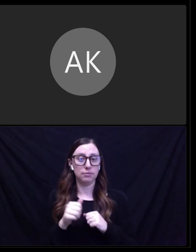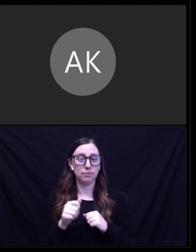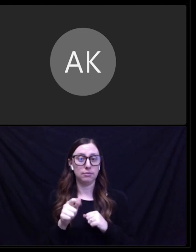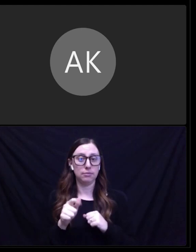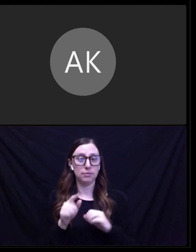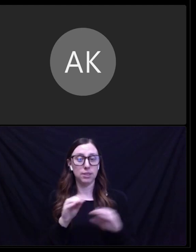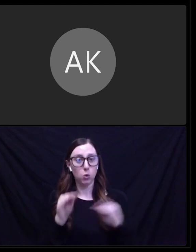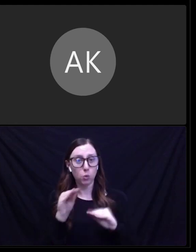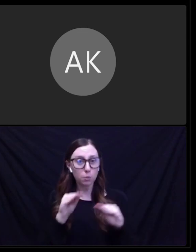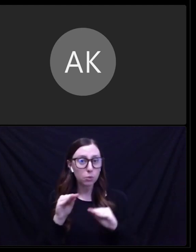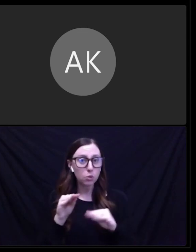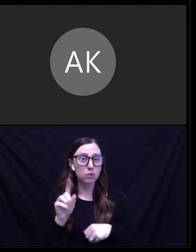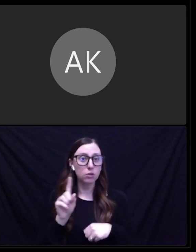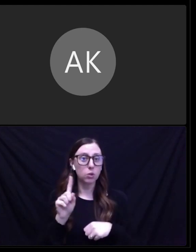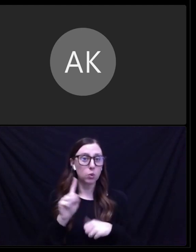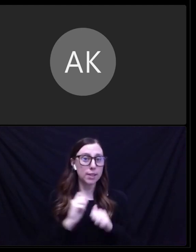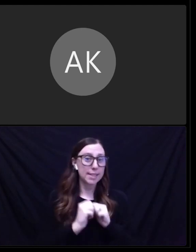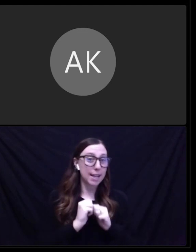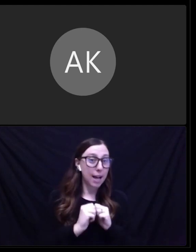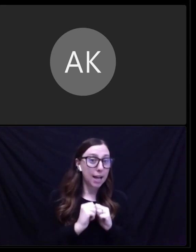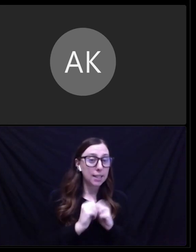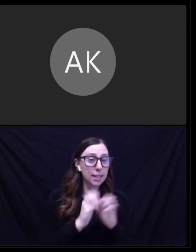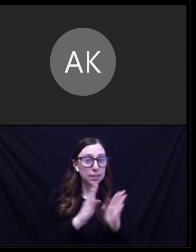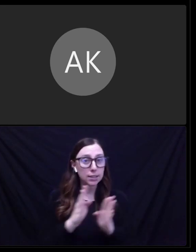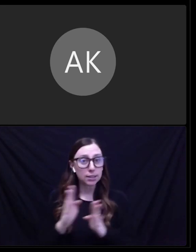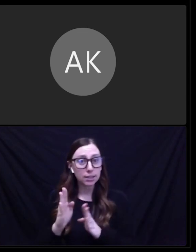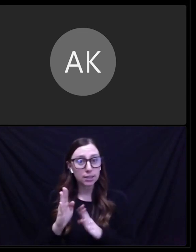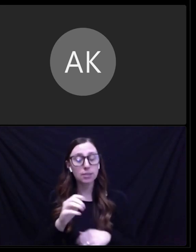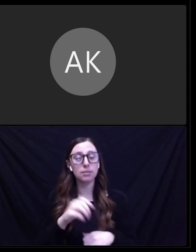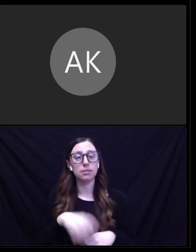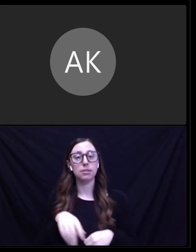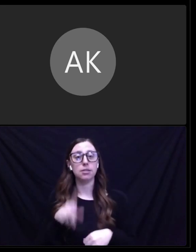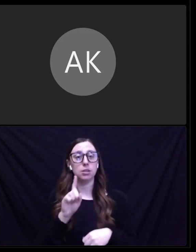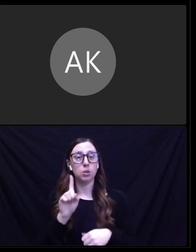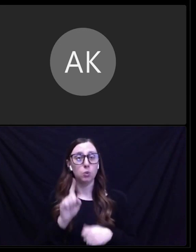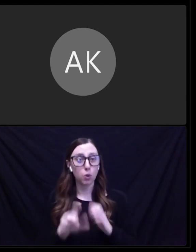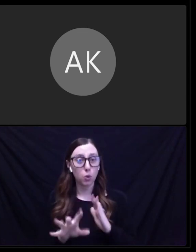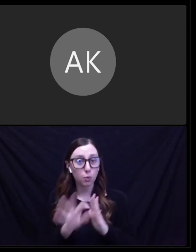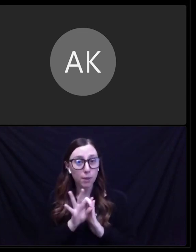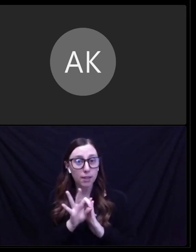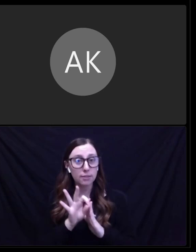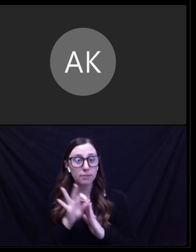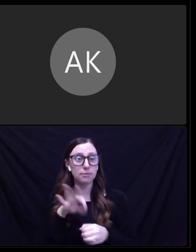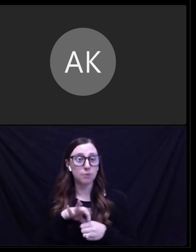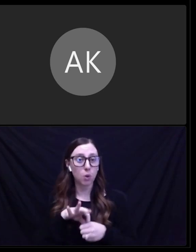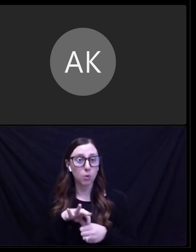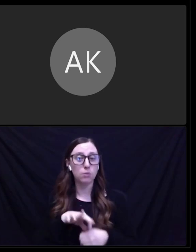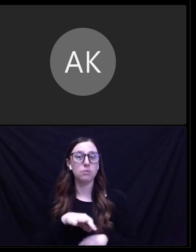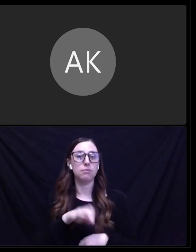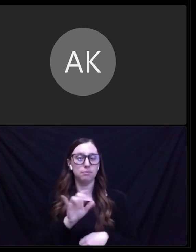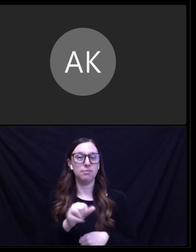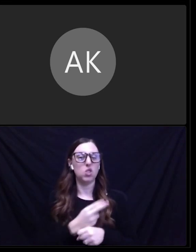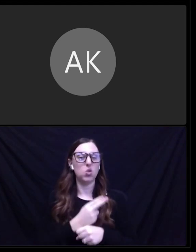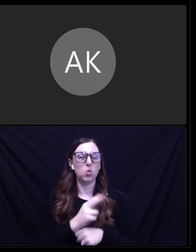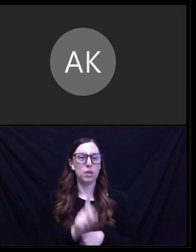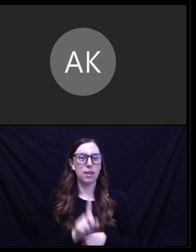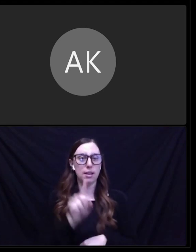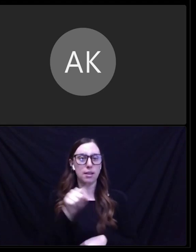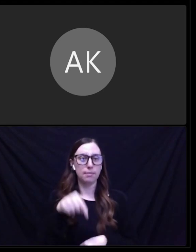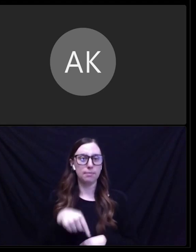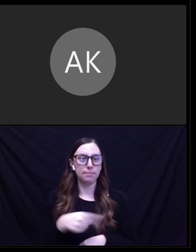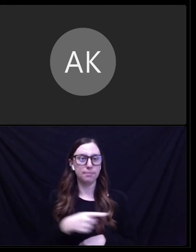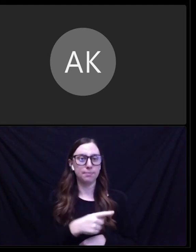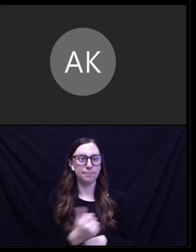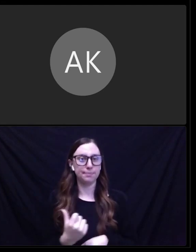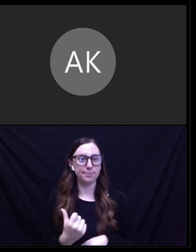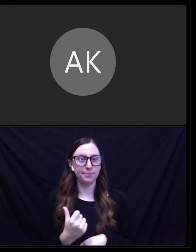the choices, the contests, all of that. That's all through the ATI buttons, through the